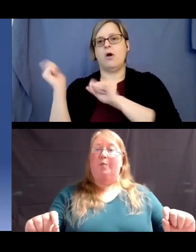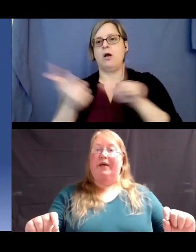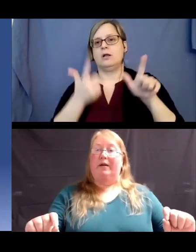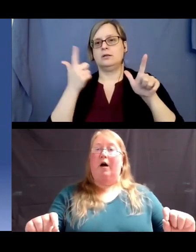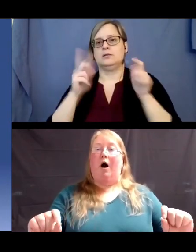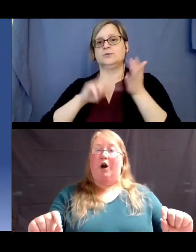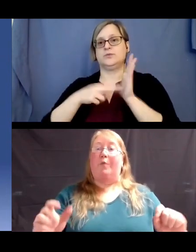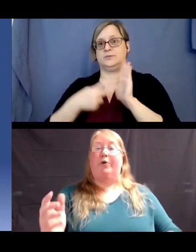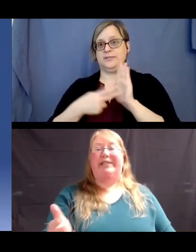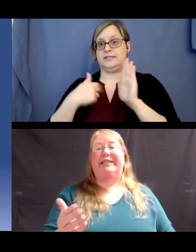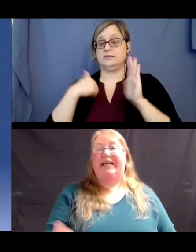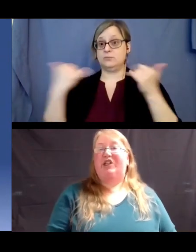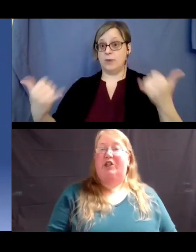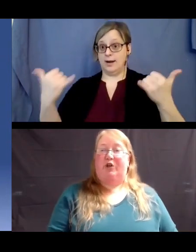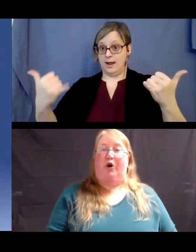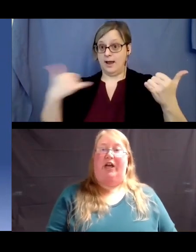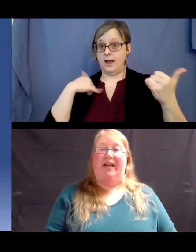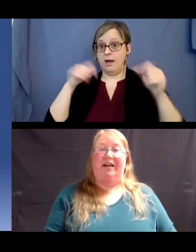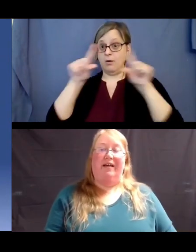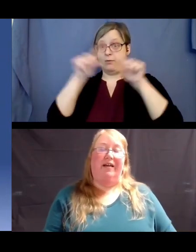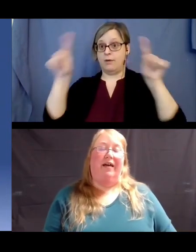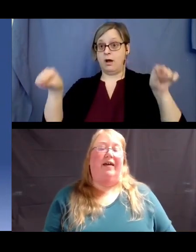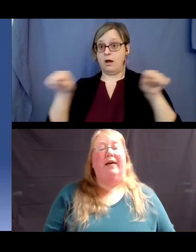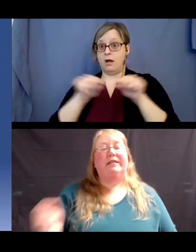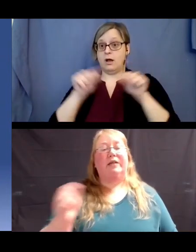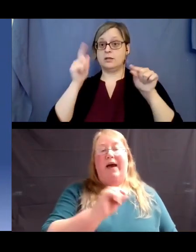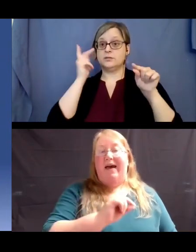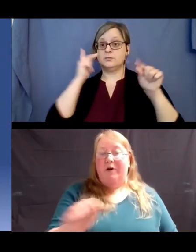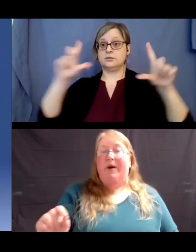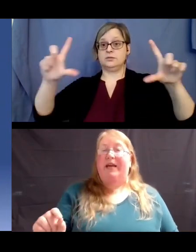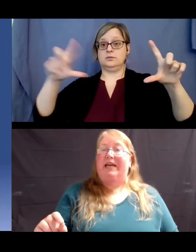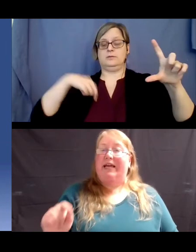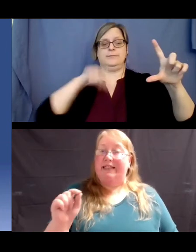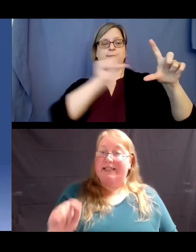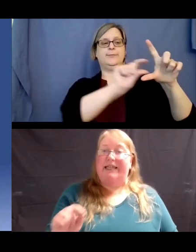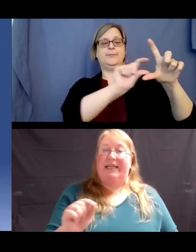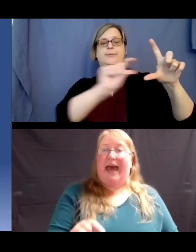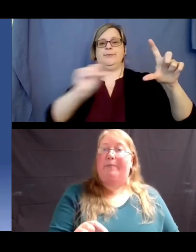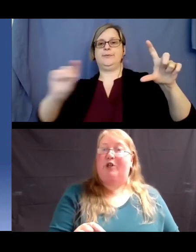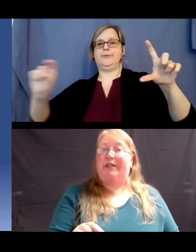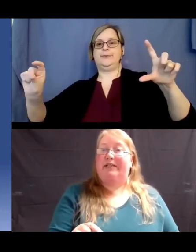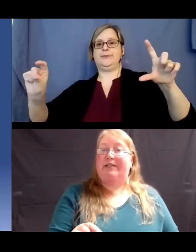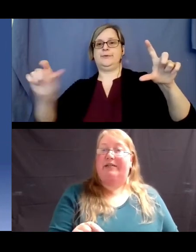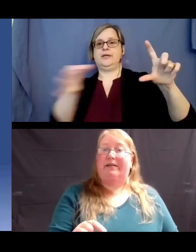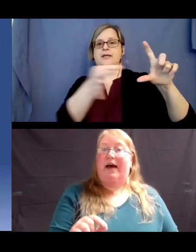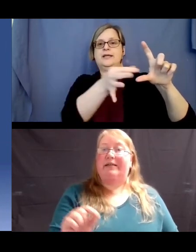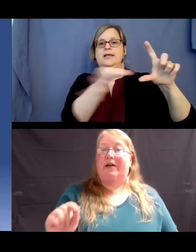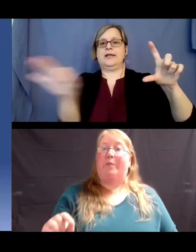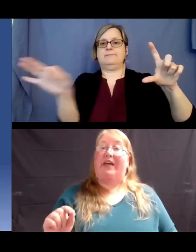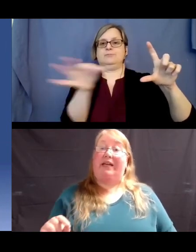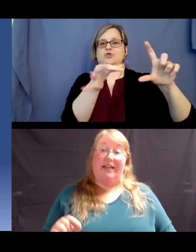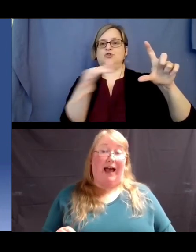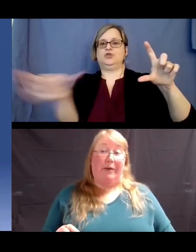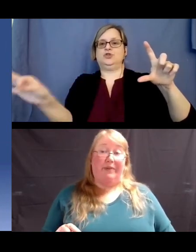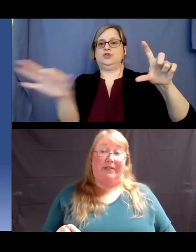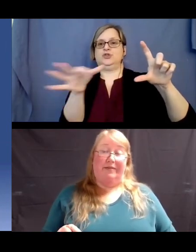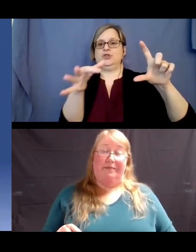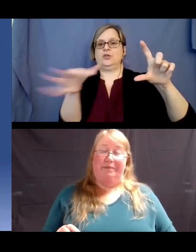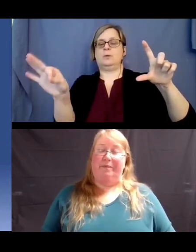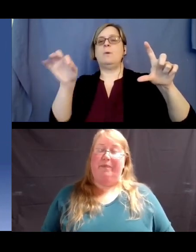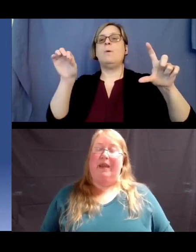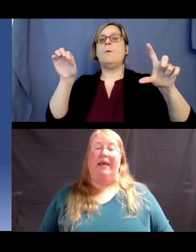box open on our presentation screen, so everybody can see the captions as they're being